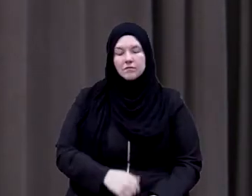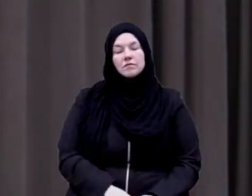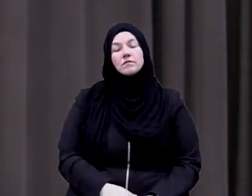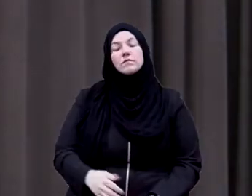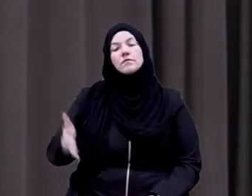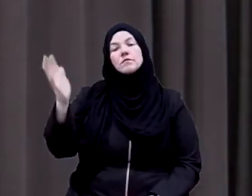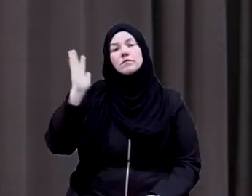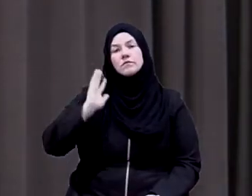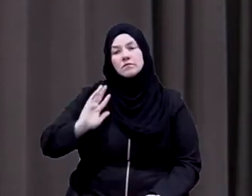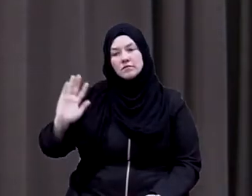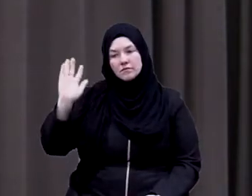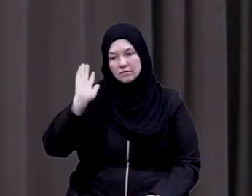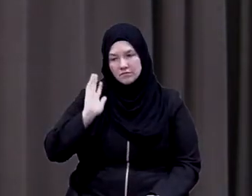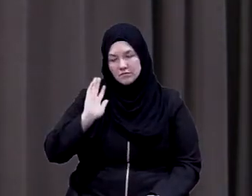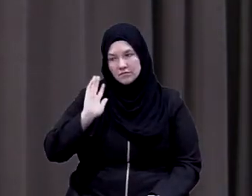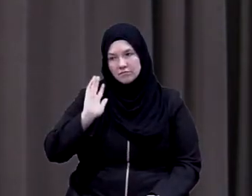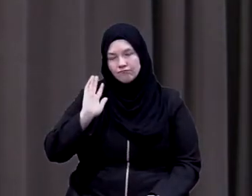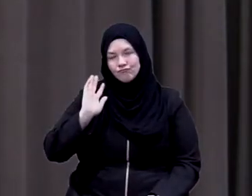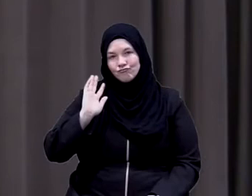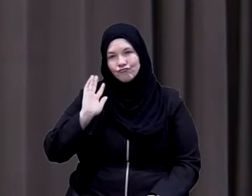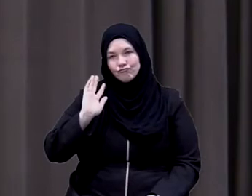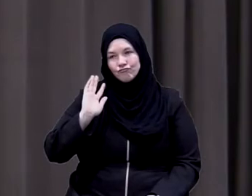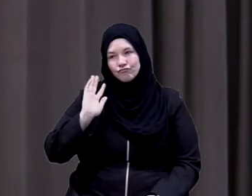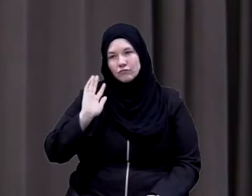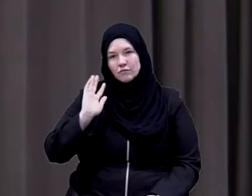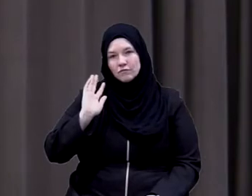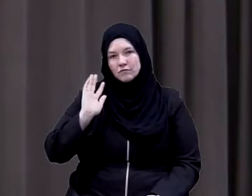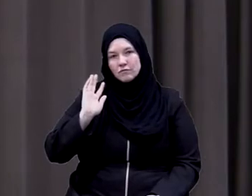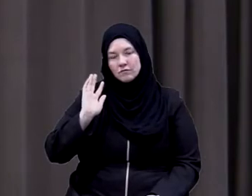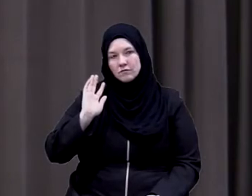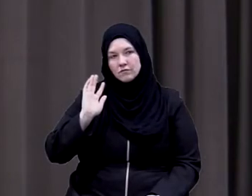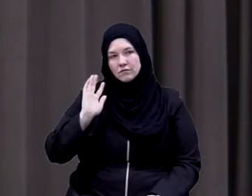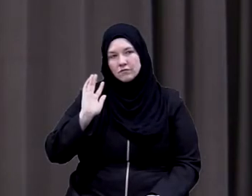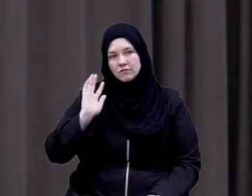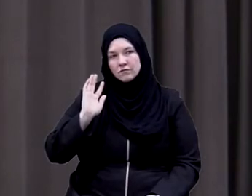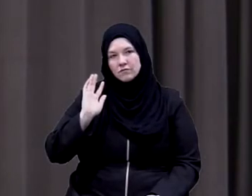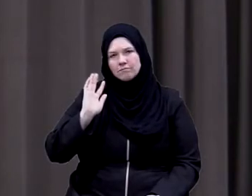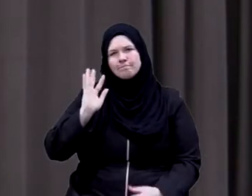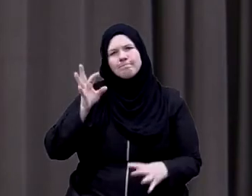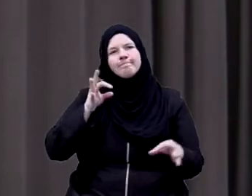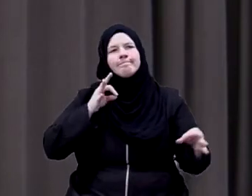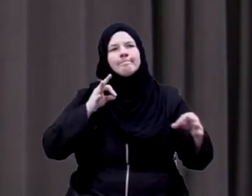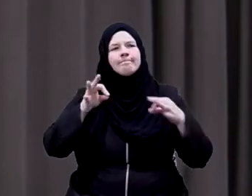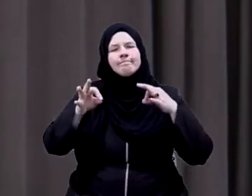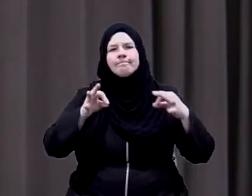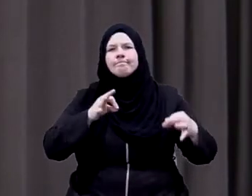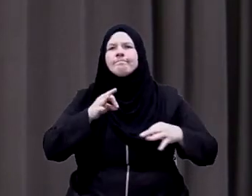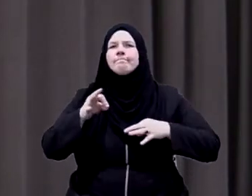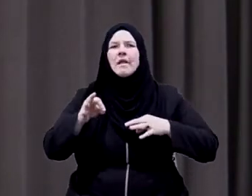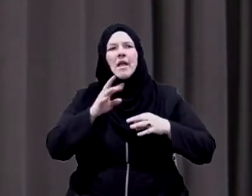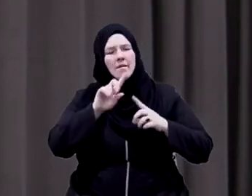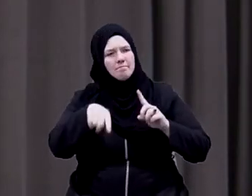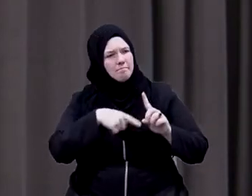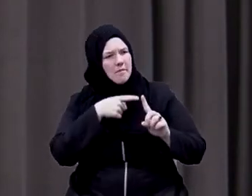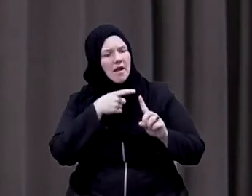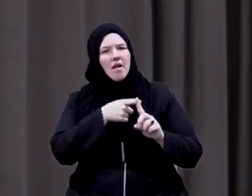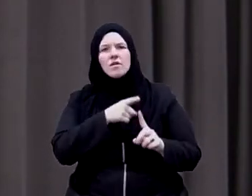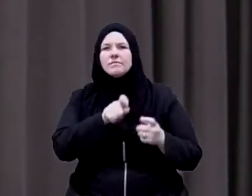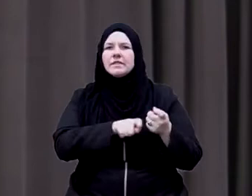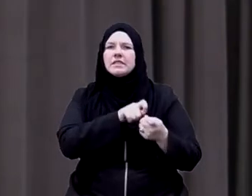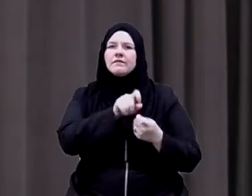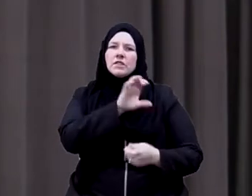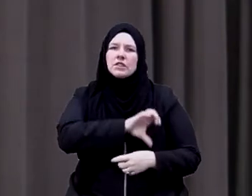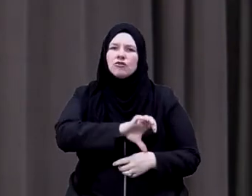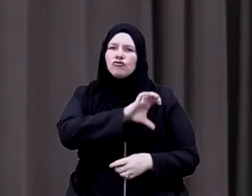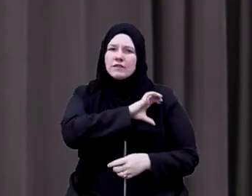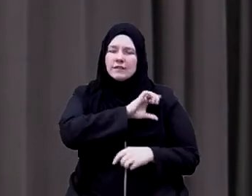used to brag about the qualities of certain Sahaba because